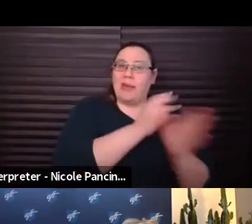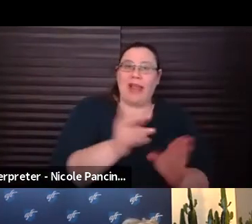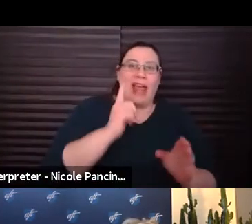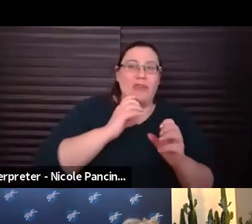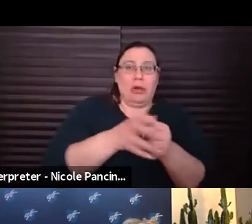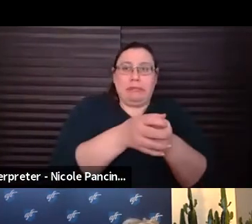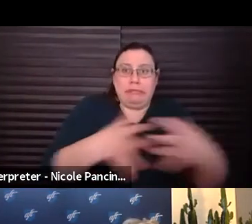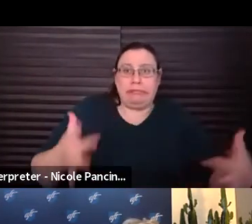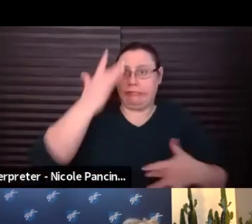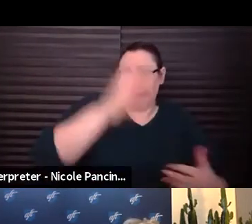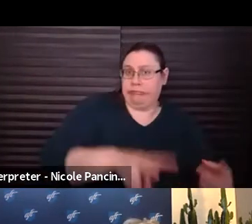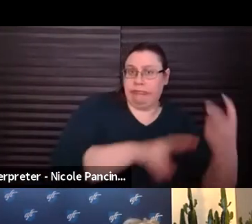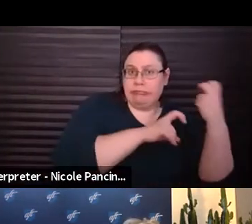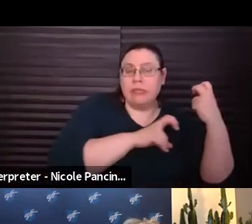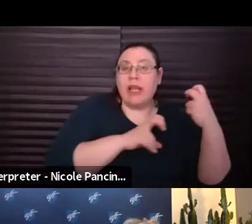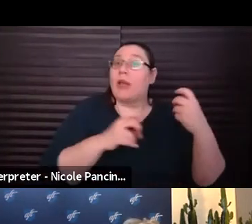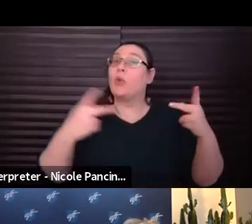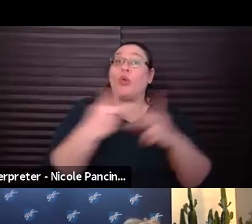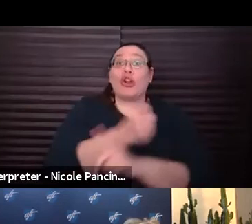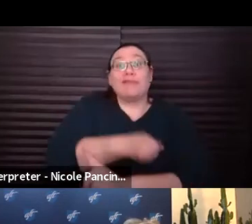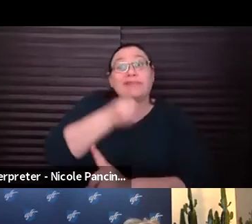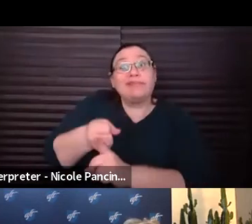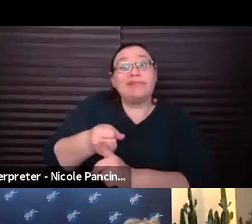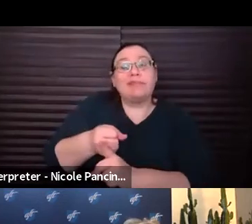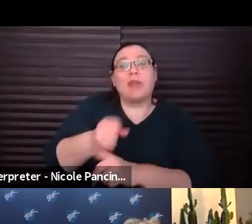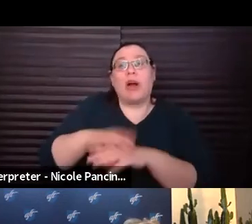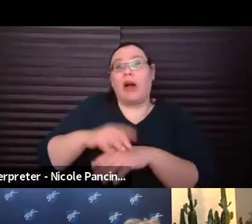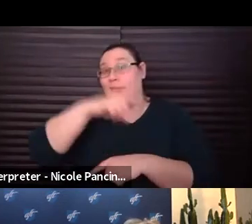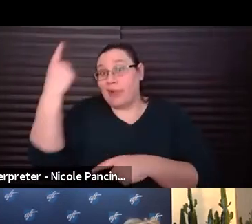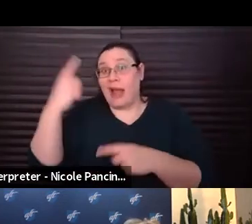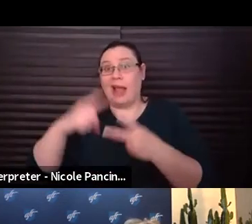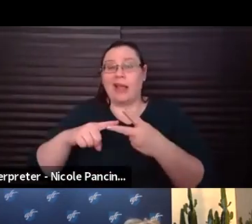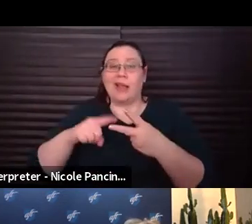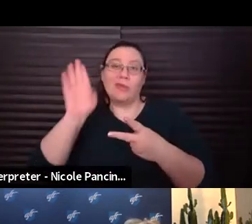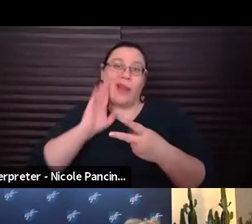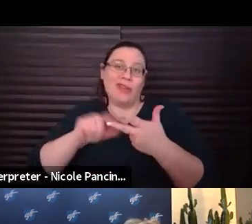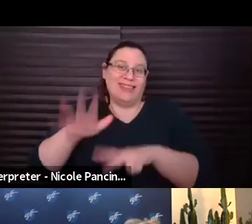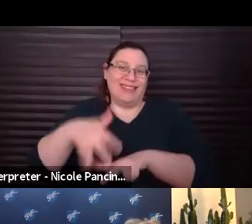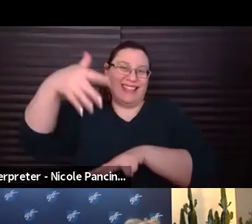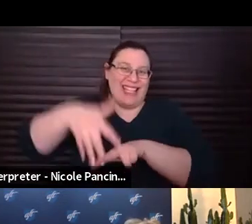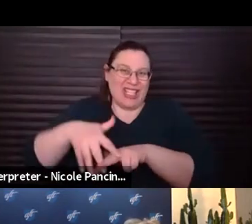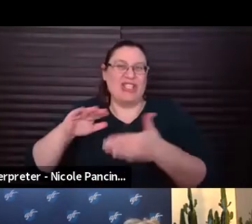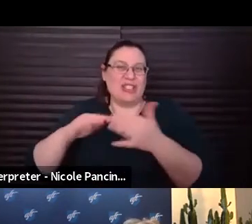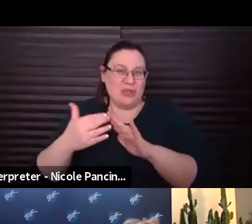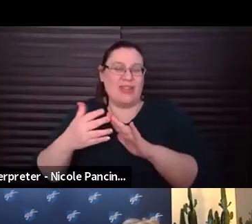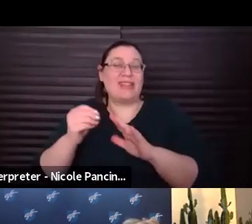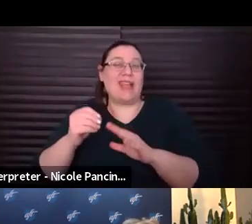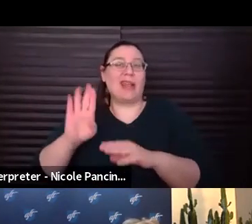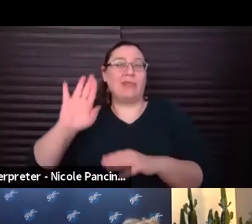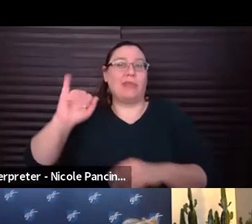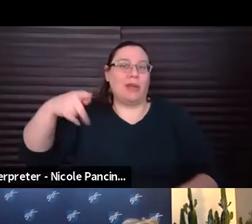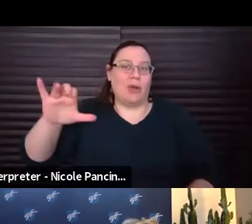a disproportionate impact on Black, Brown, and Indigenous communities and nurses. In fact, we are